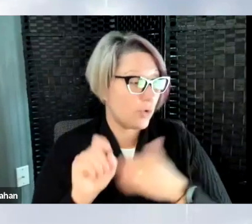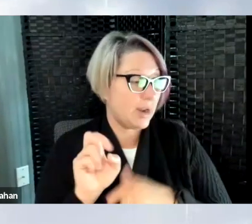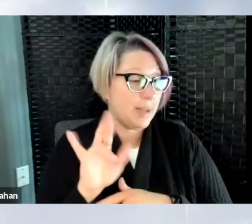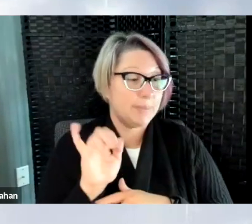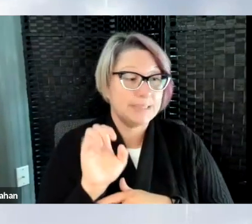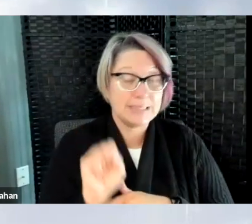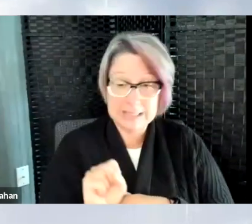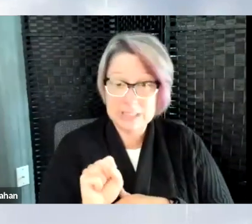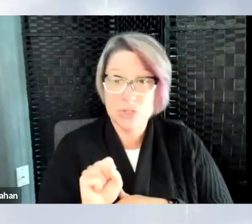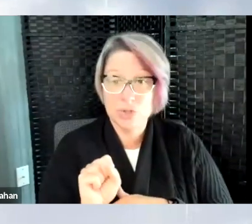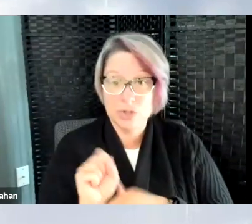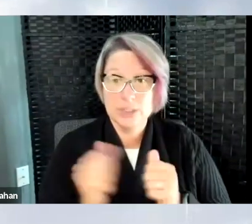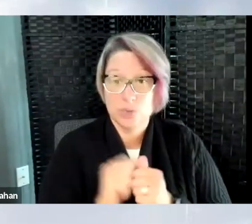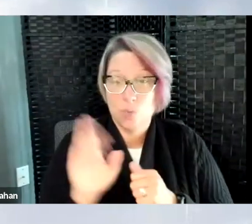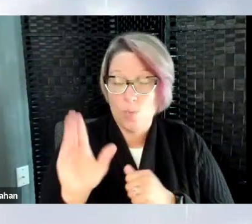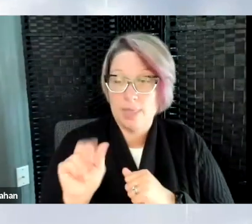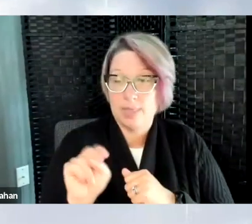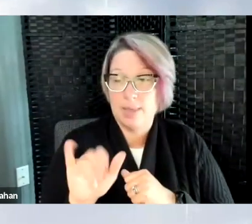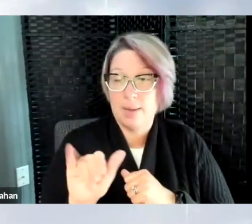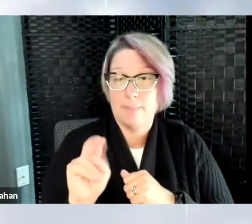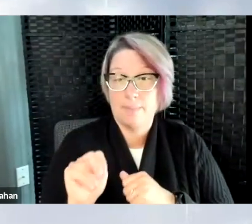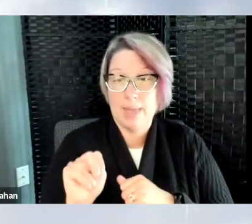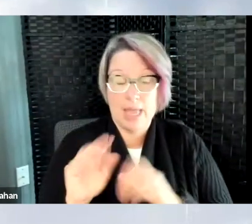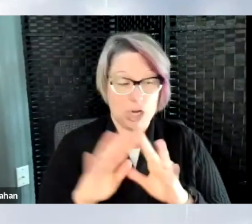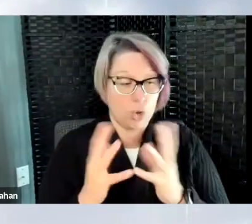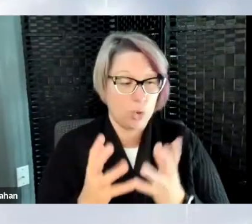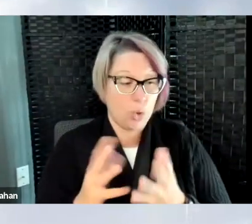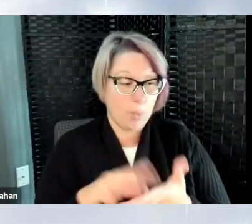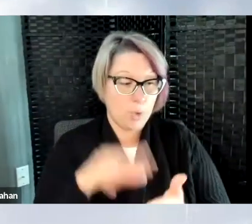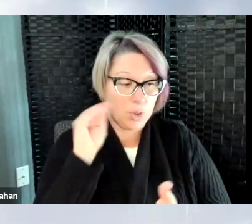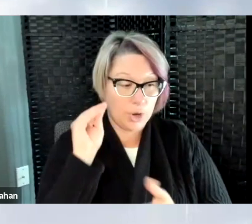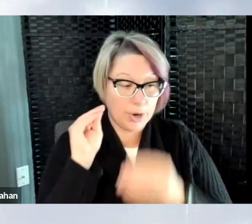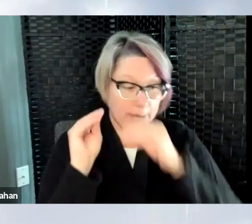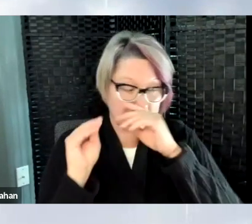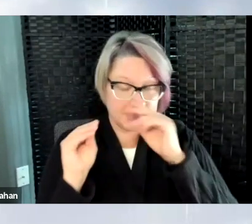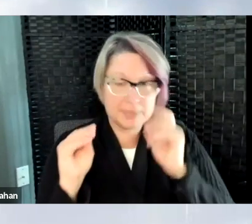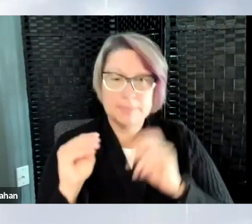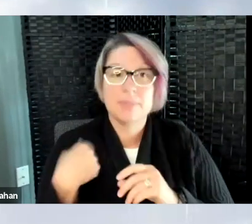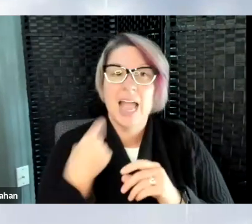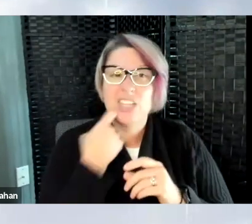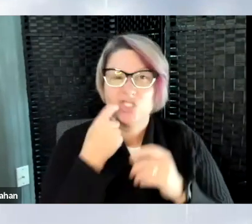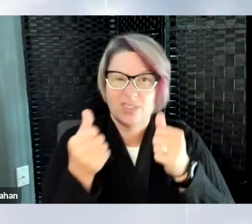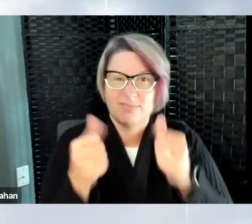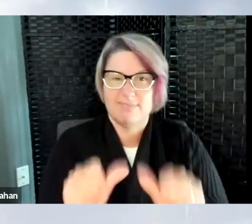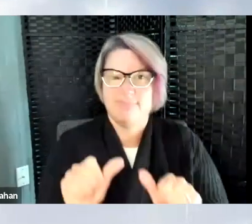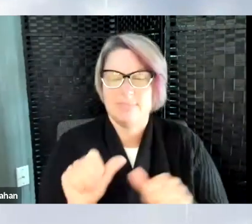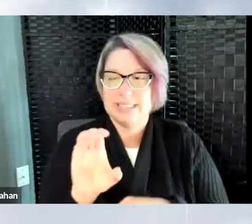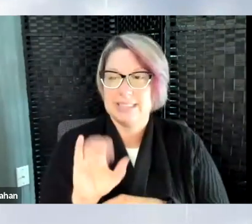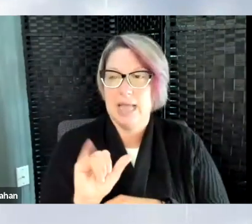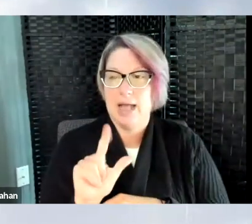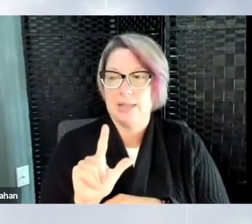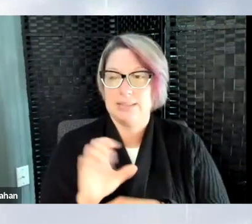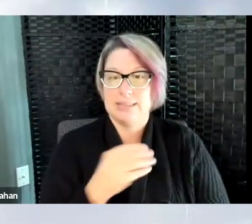even, with Banyan Global Learning. I just dropped the link to their CILC member page. You can check out all of the